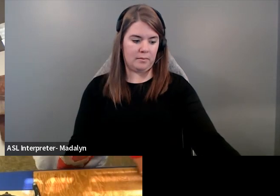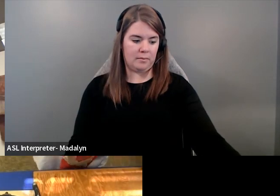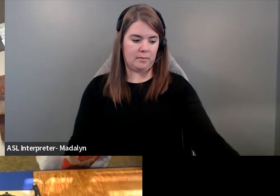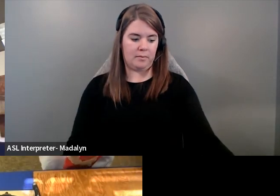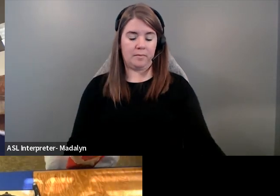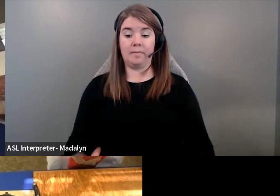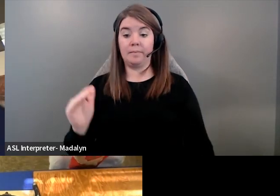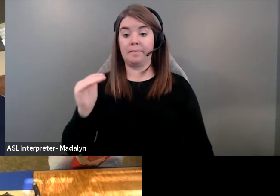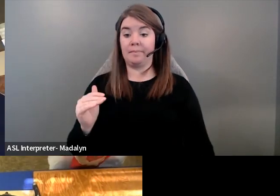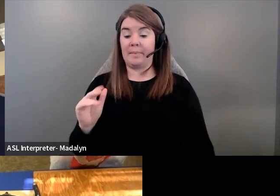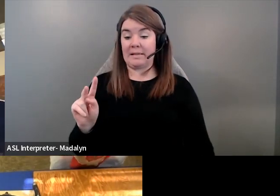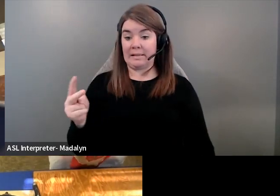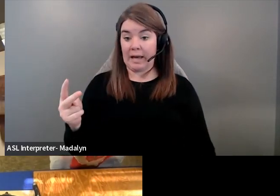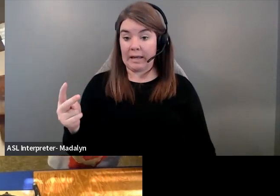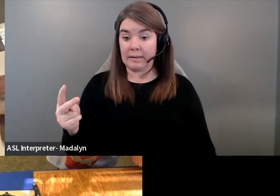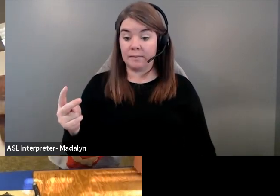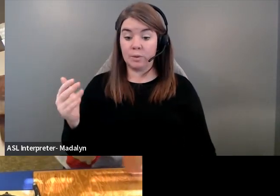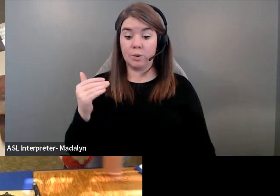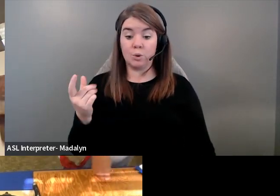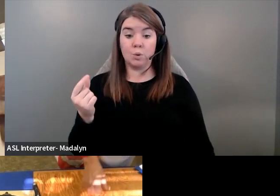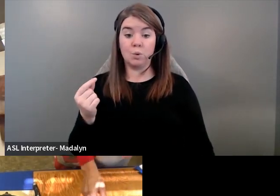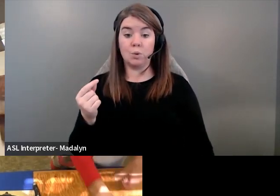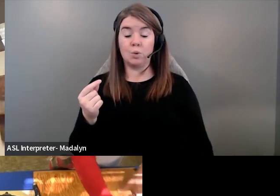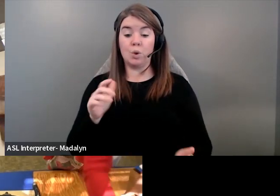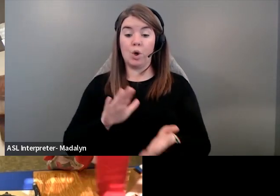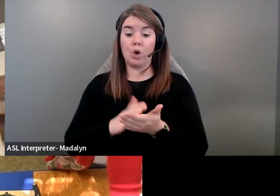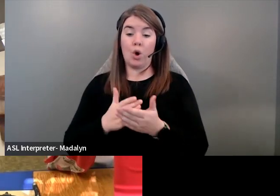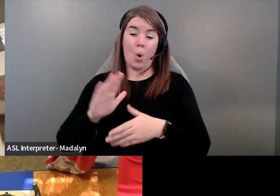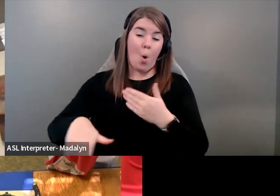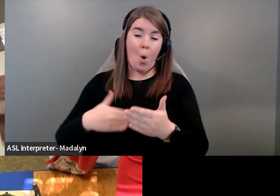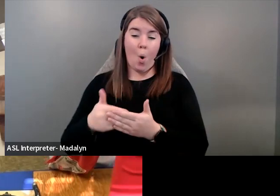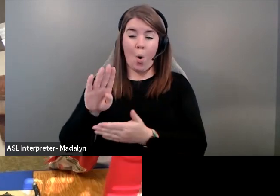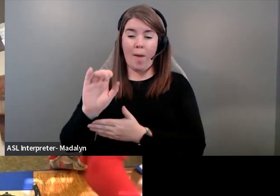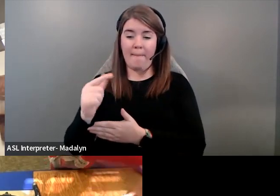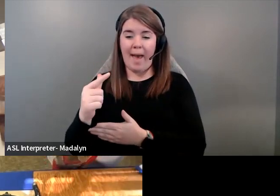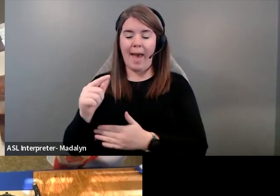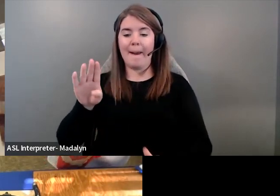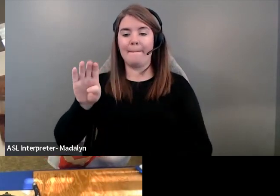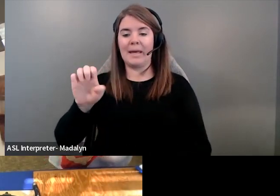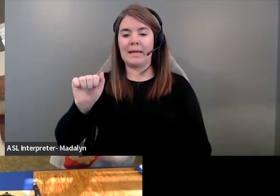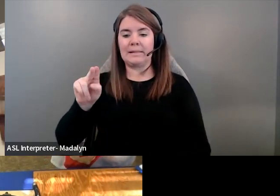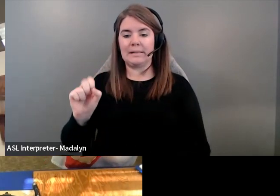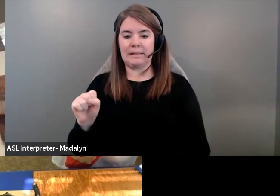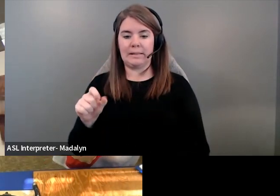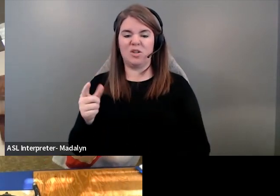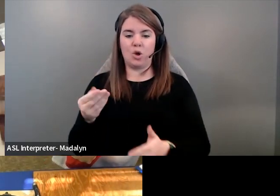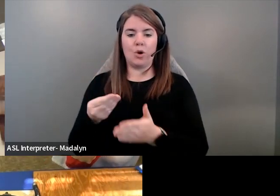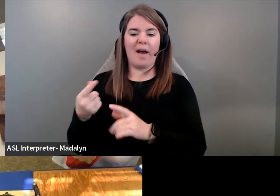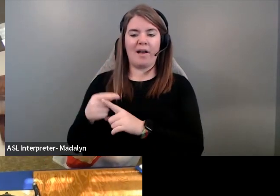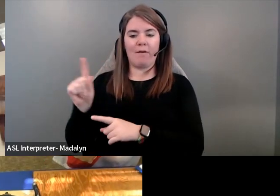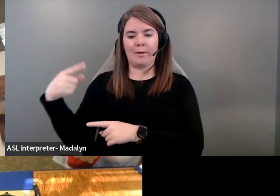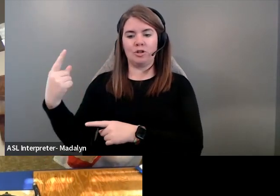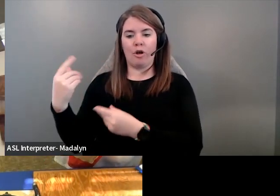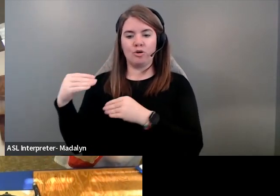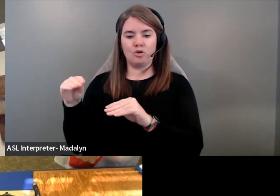second thing on the list is to cook the entire bag of beans, it says. So you buy your beans at the dollar store and they come in a bag.